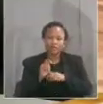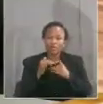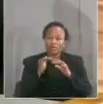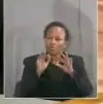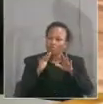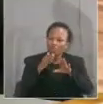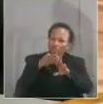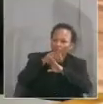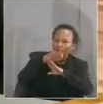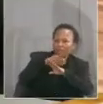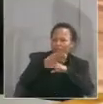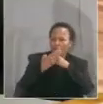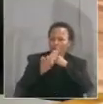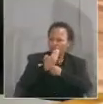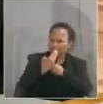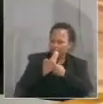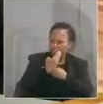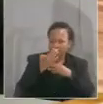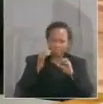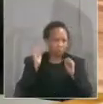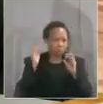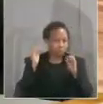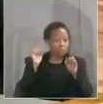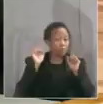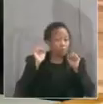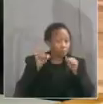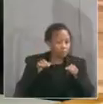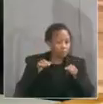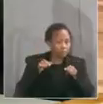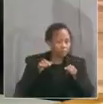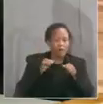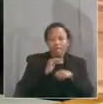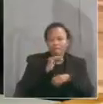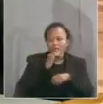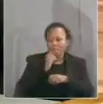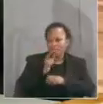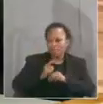threat being so pronounced, is that